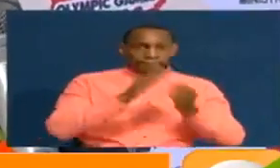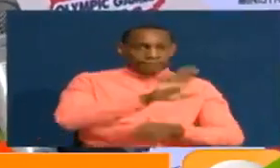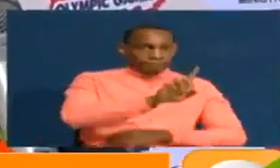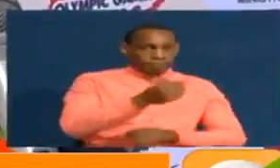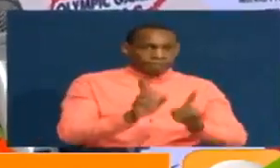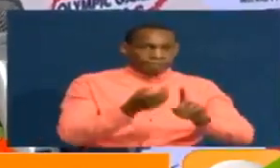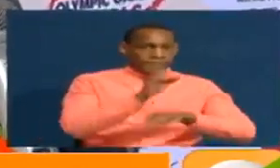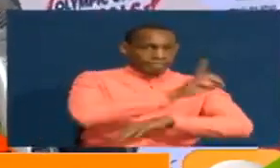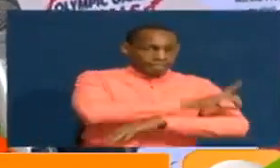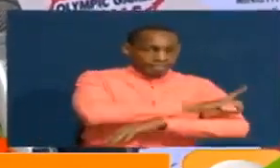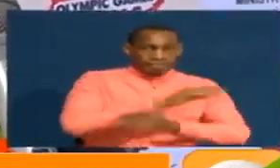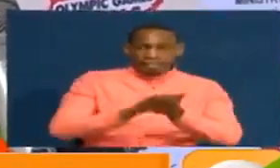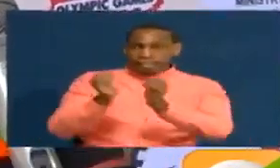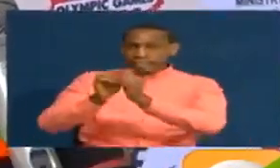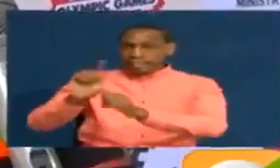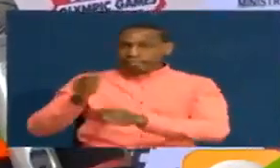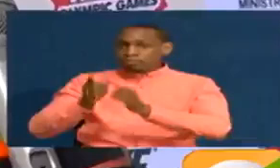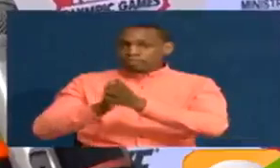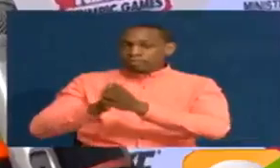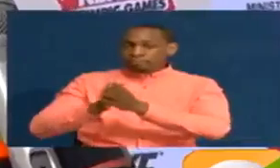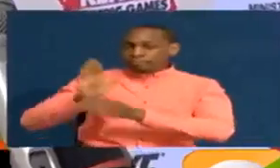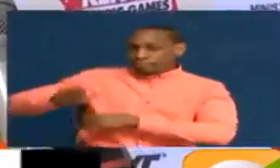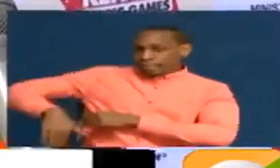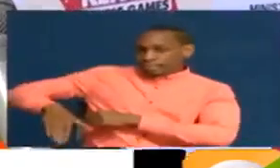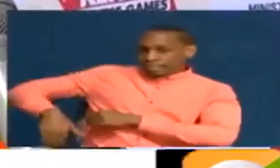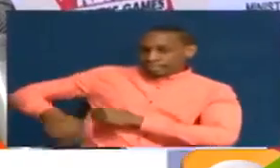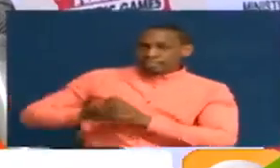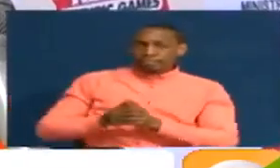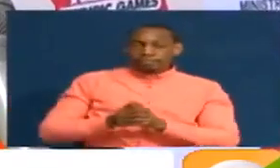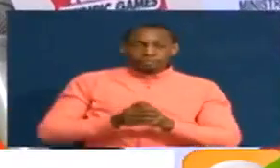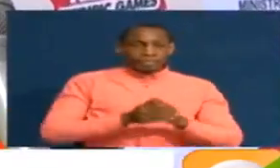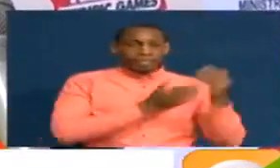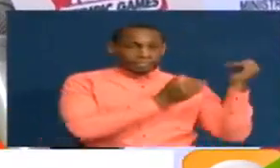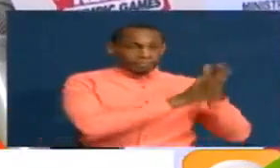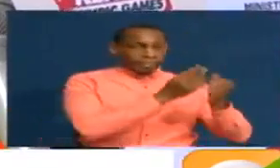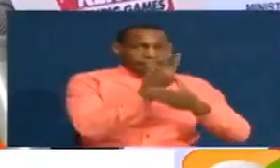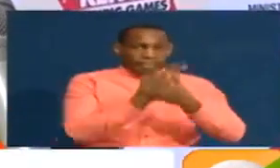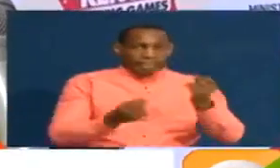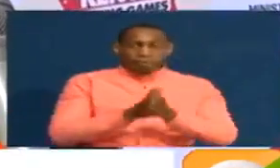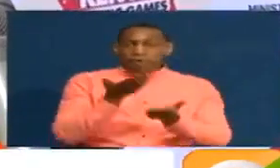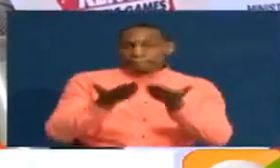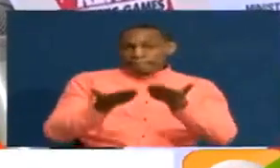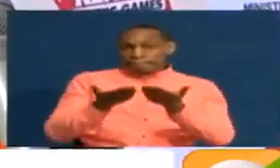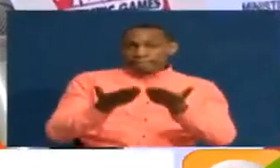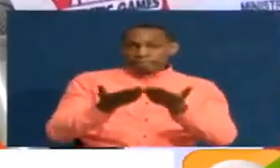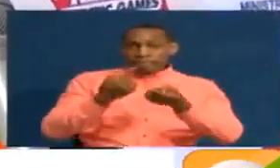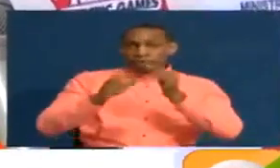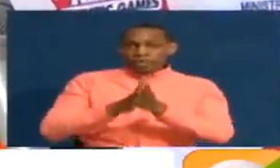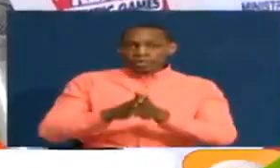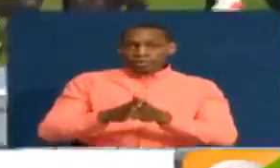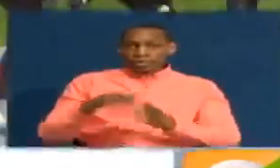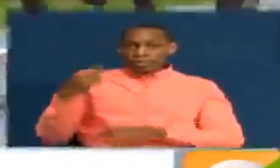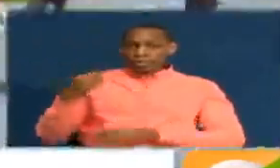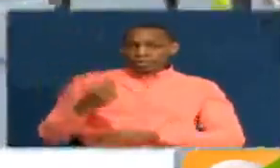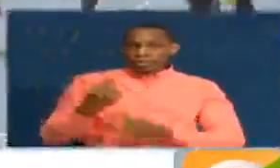day and 10,000 iko mwisho. So I'm looking forward to double. So maybe probably if I get one goal, I